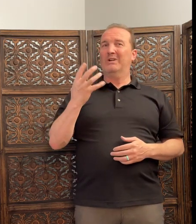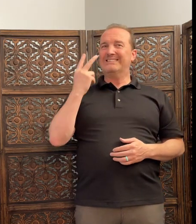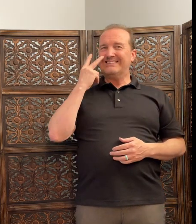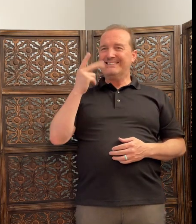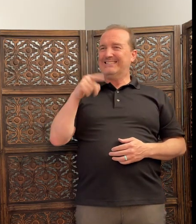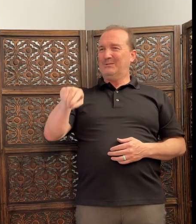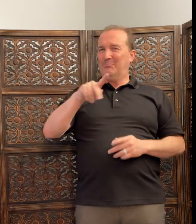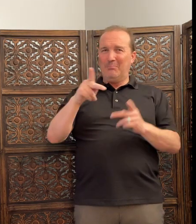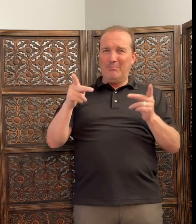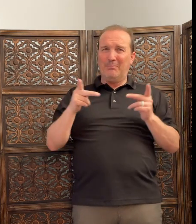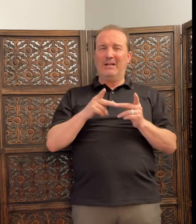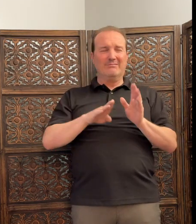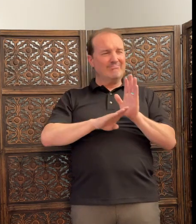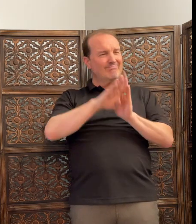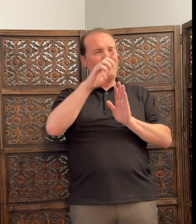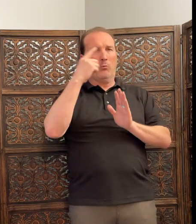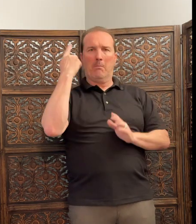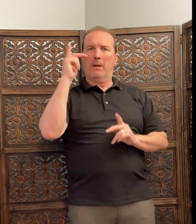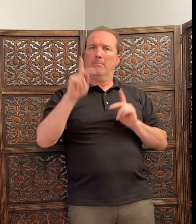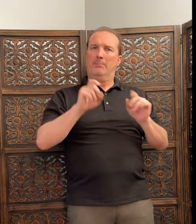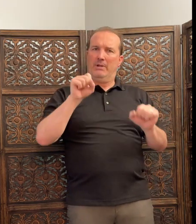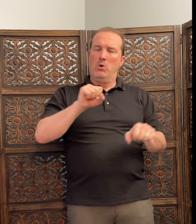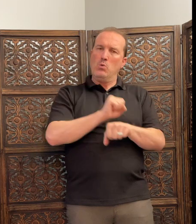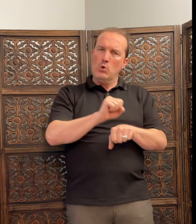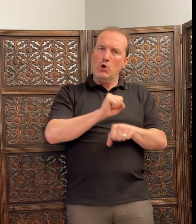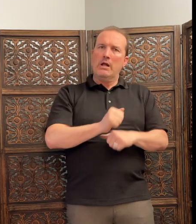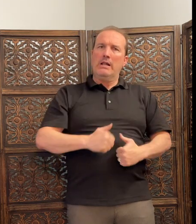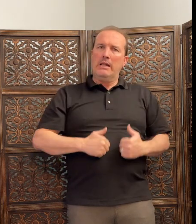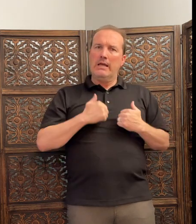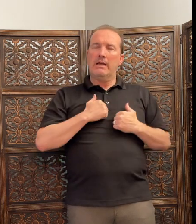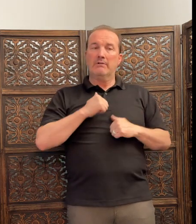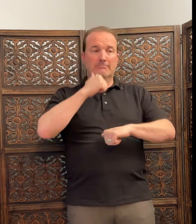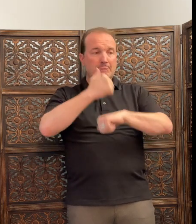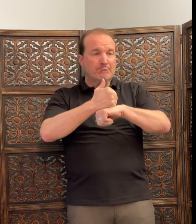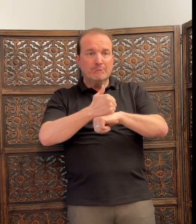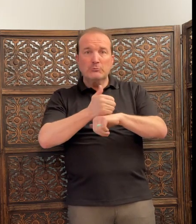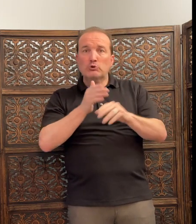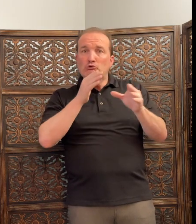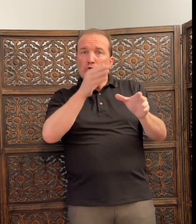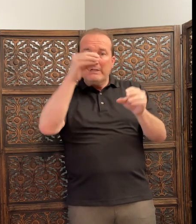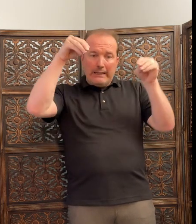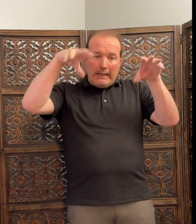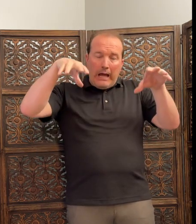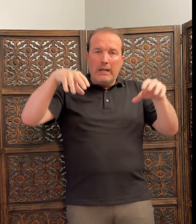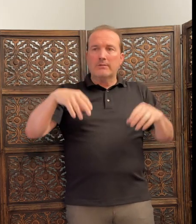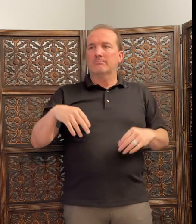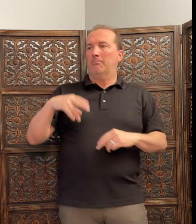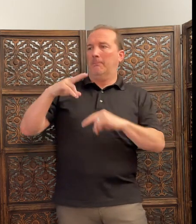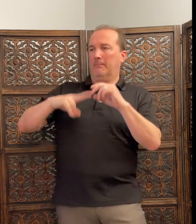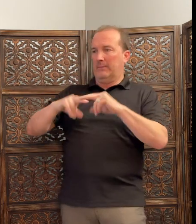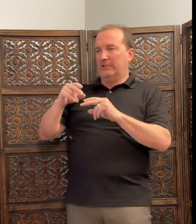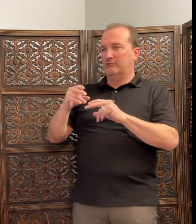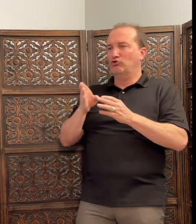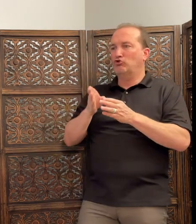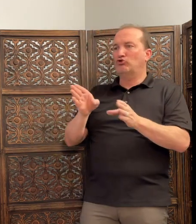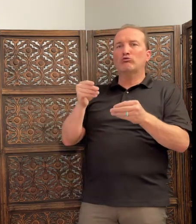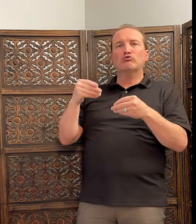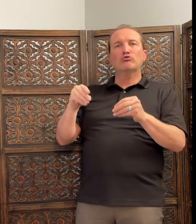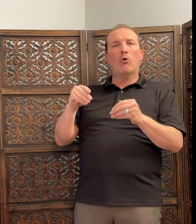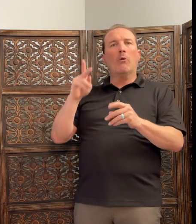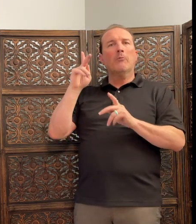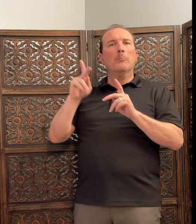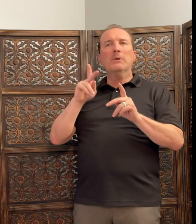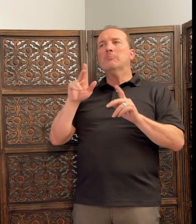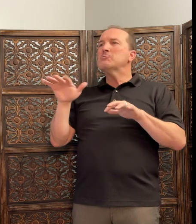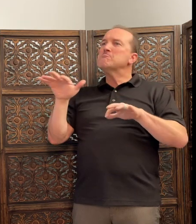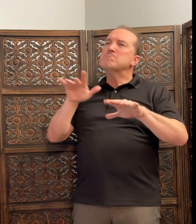as a place for prosperous black people to work and live. He installs a street light. He builds a general store with goods and services for the